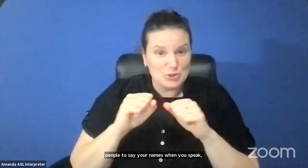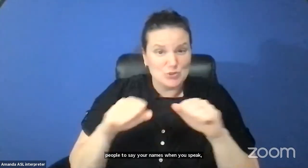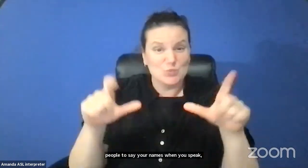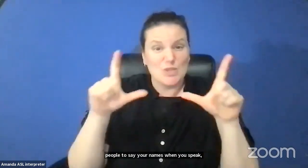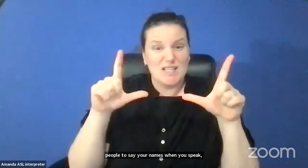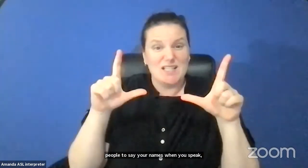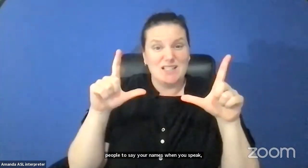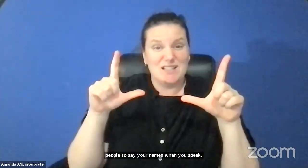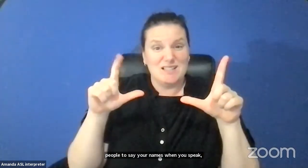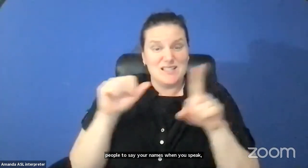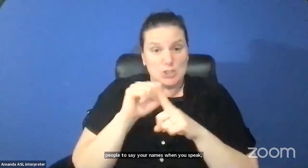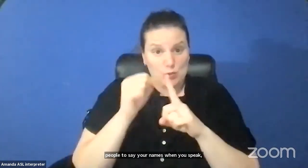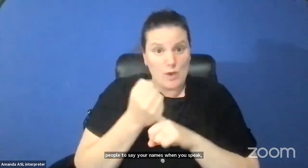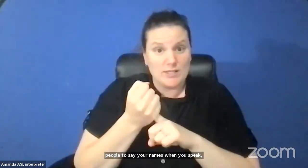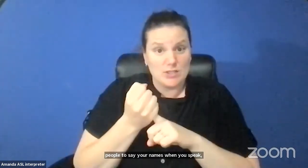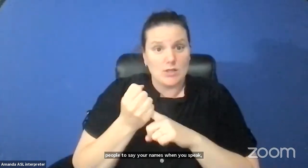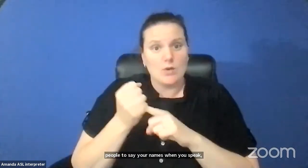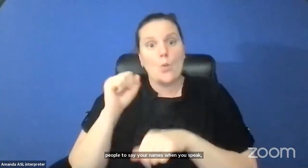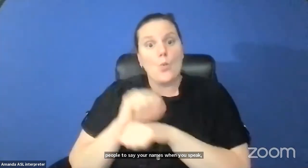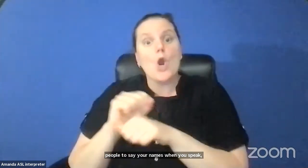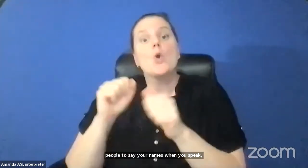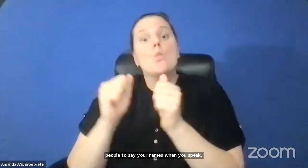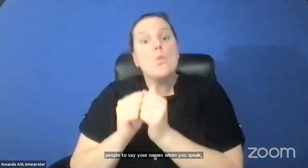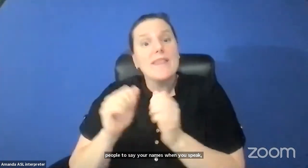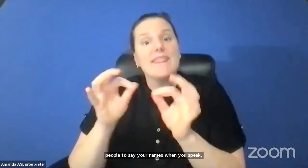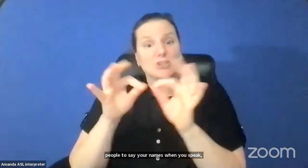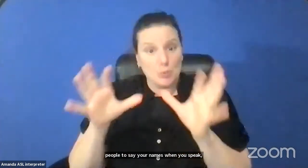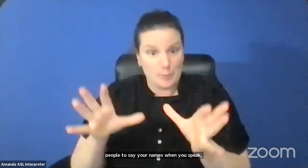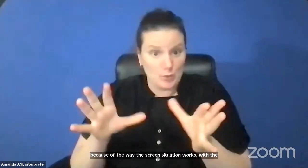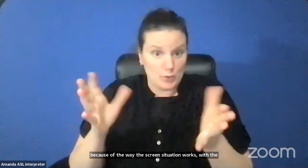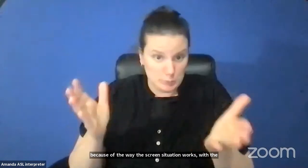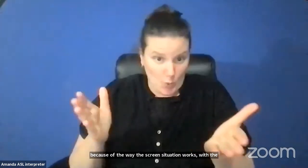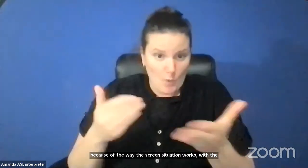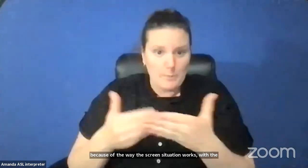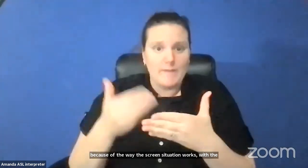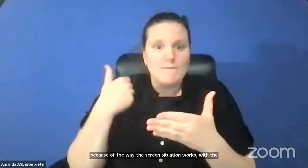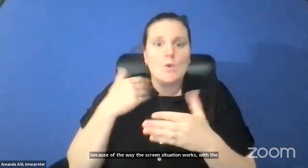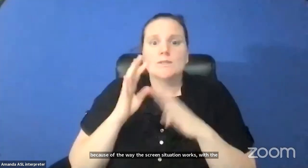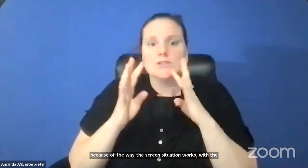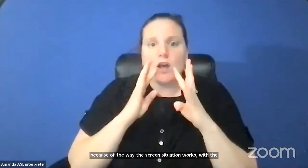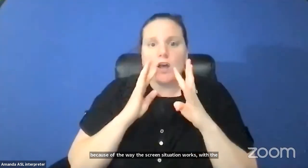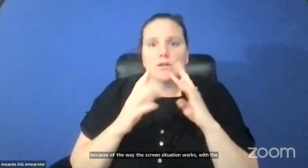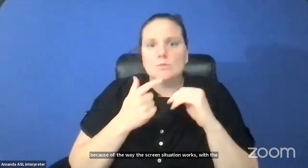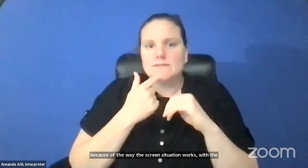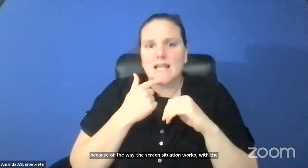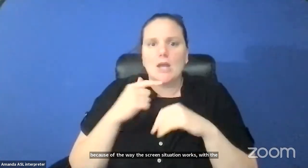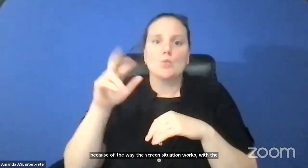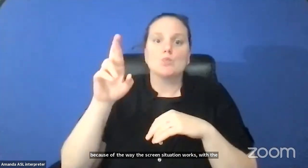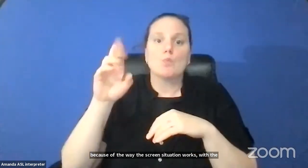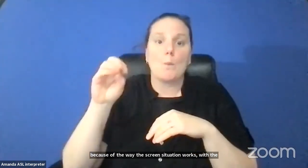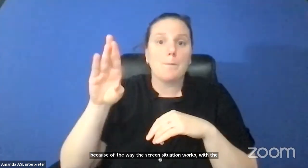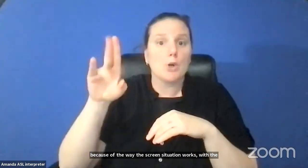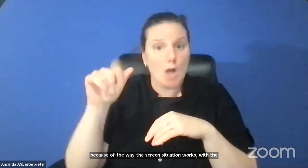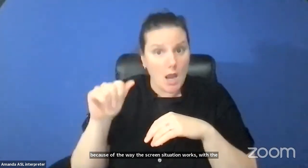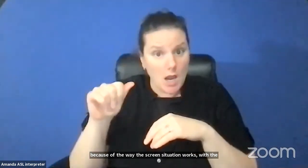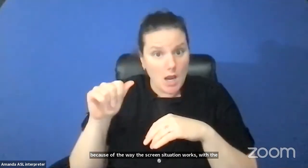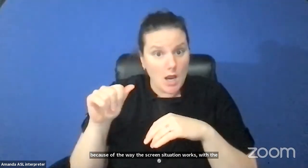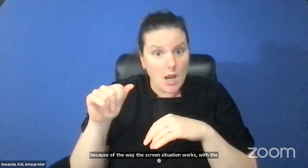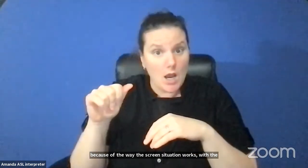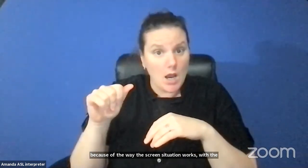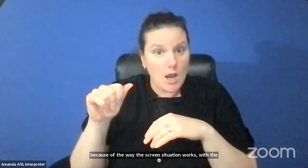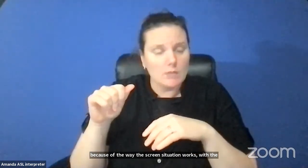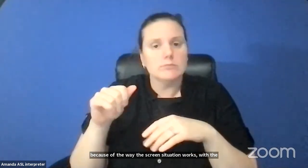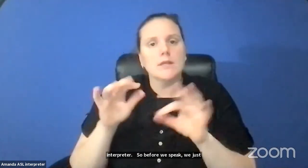situation works with the interpreter. Okay, so before we speak, we just say Roberta, and then